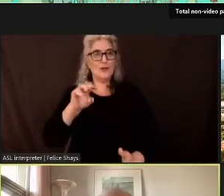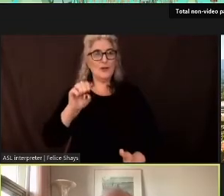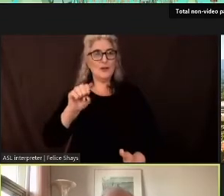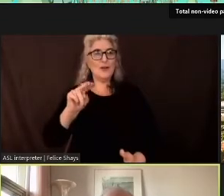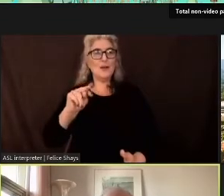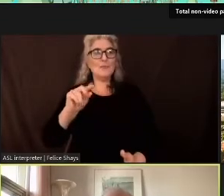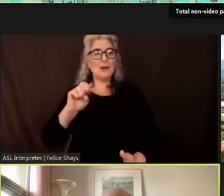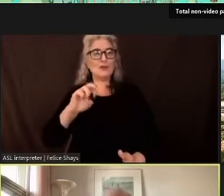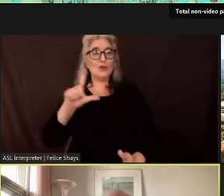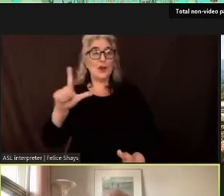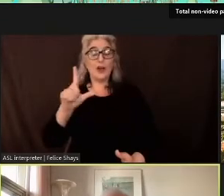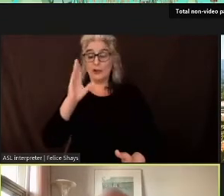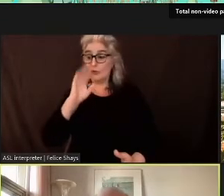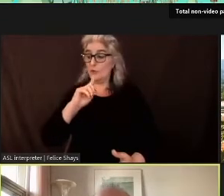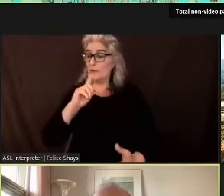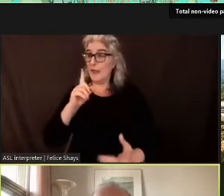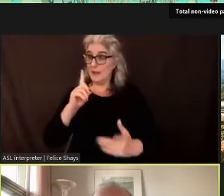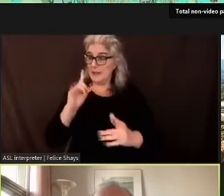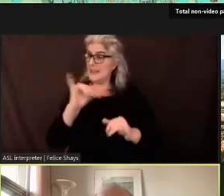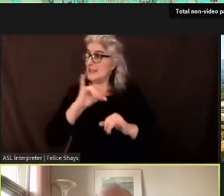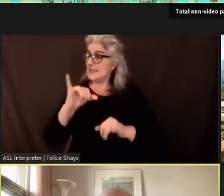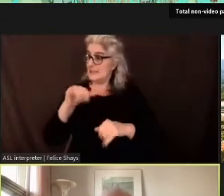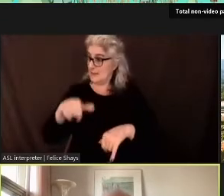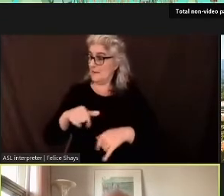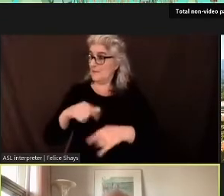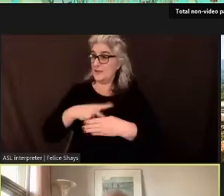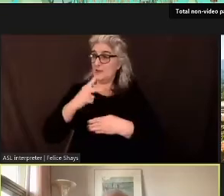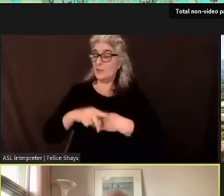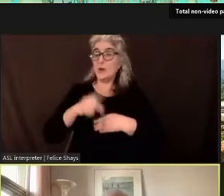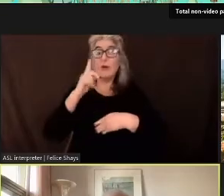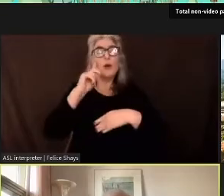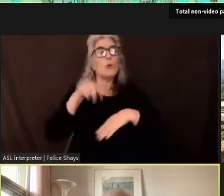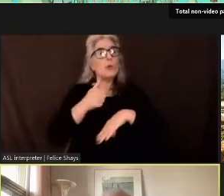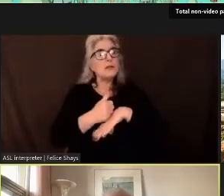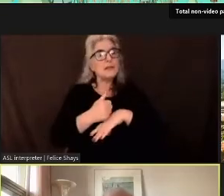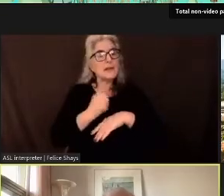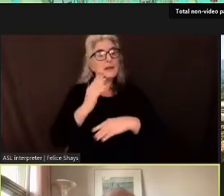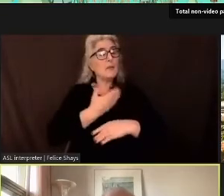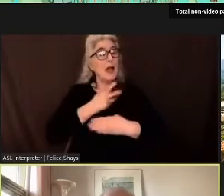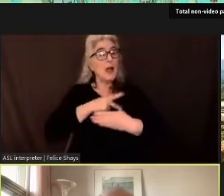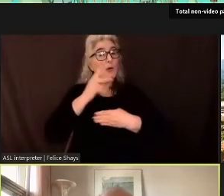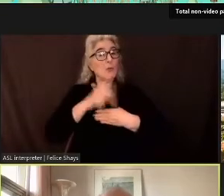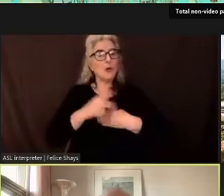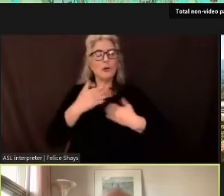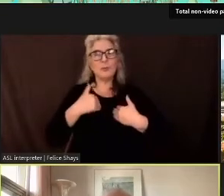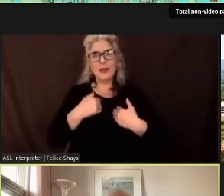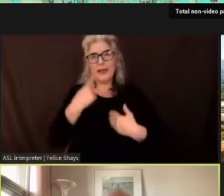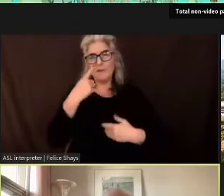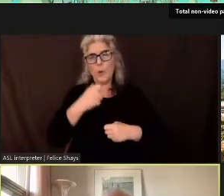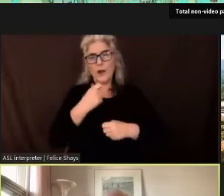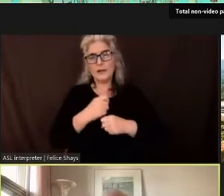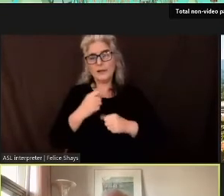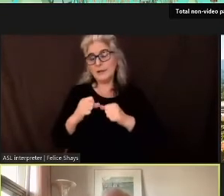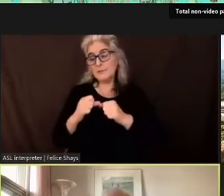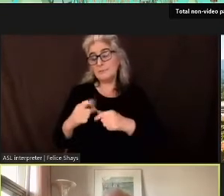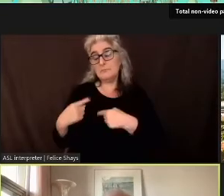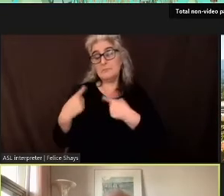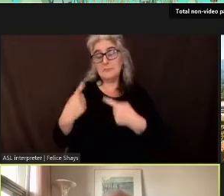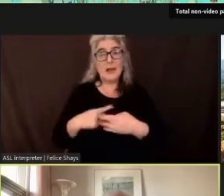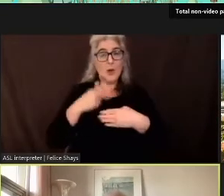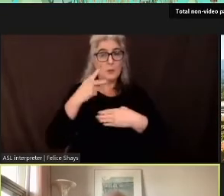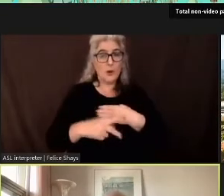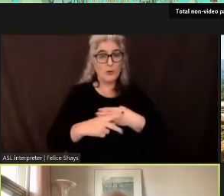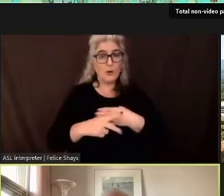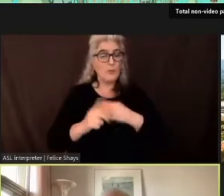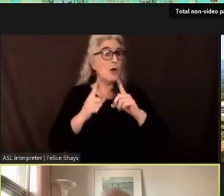Day Canada develop year-long programs to sustain our mission and to